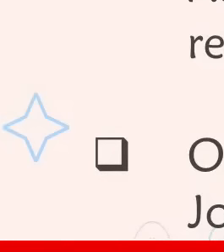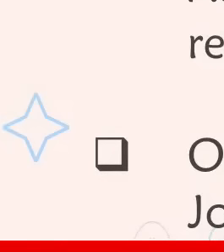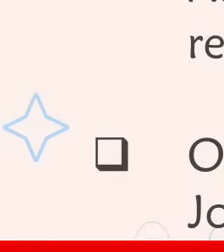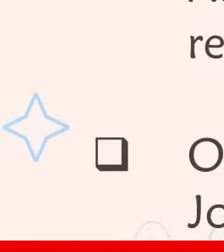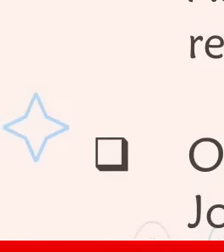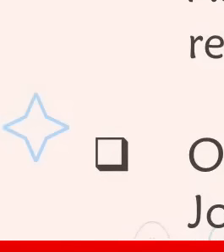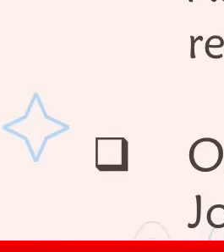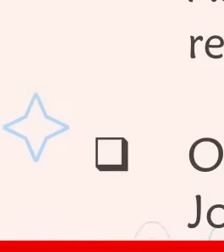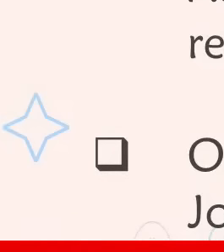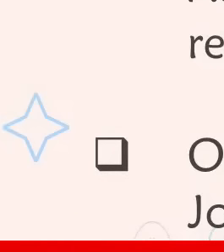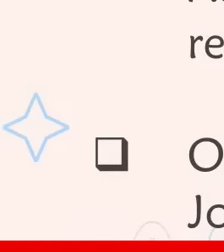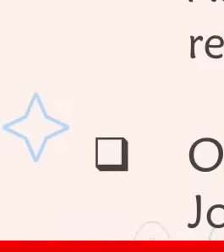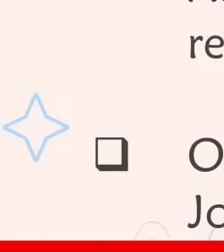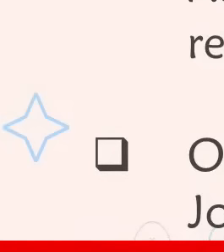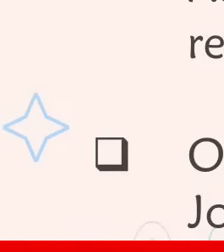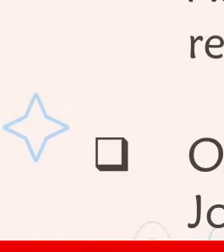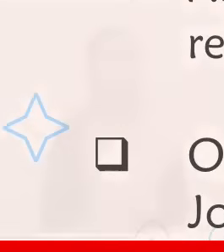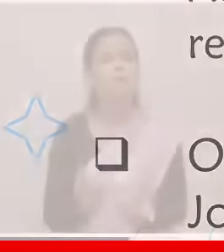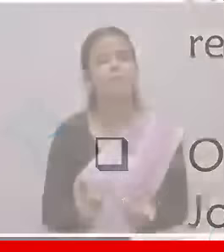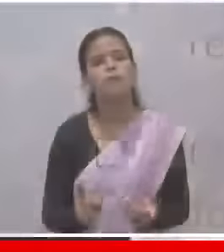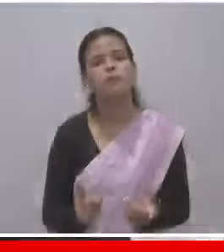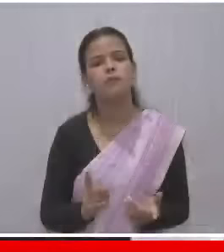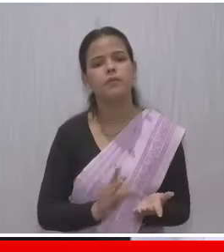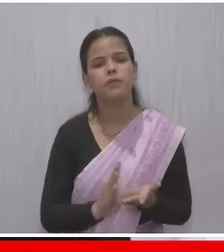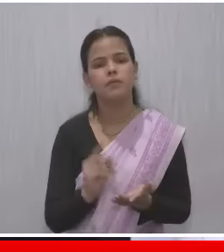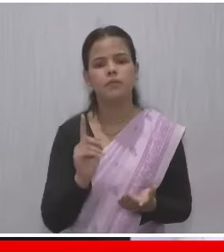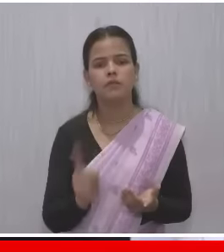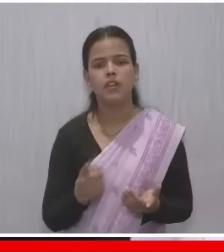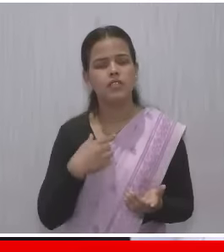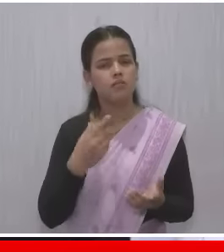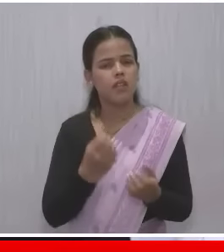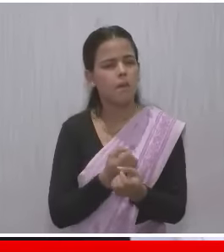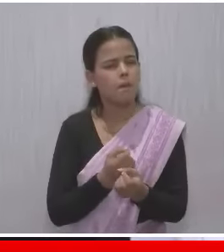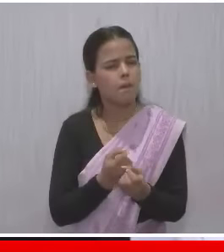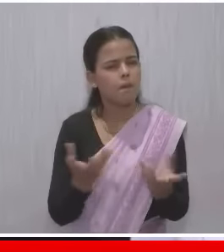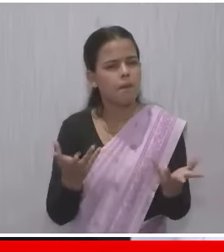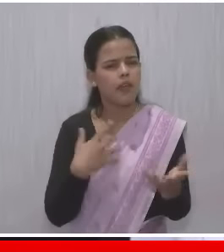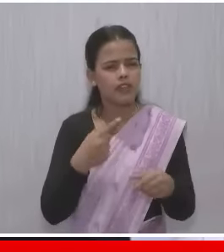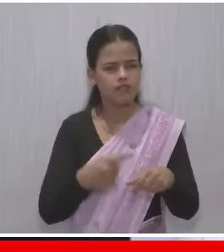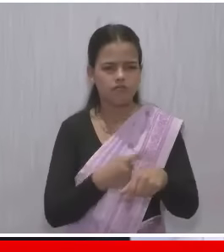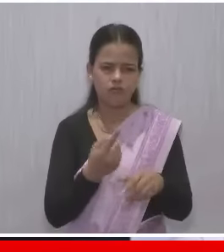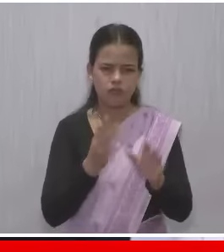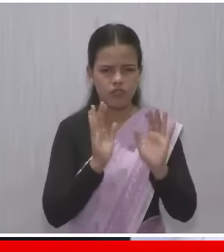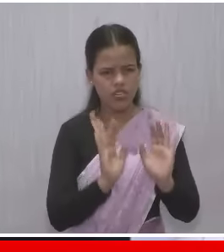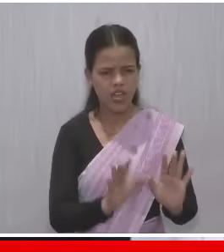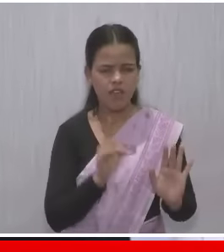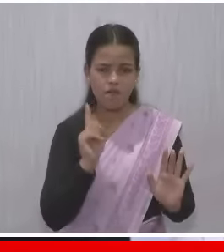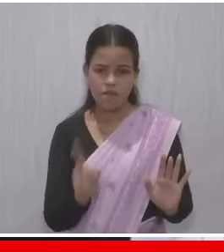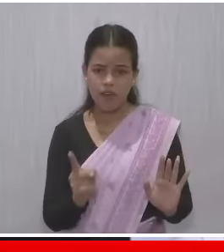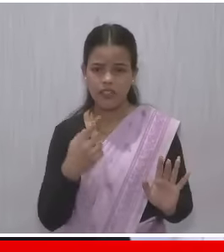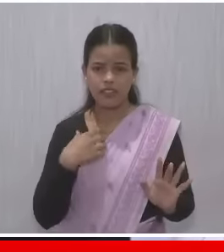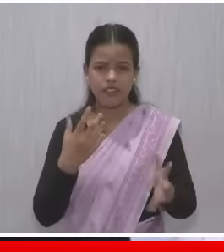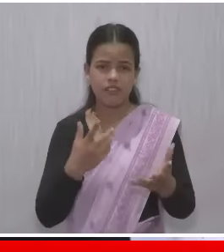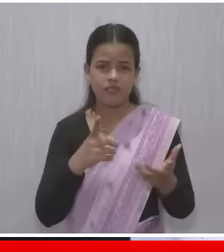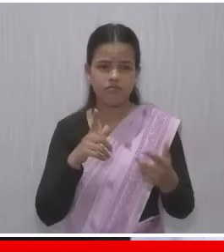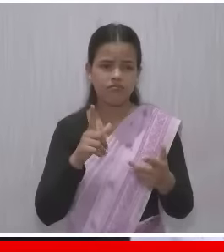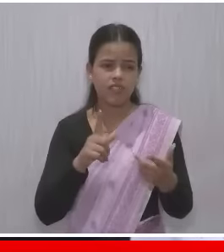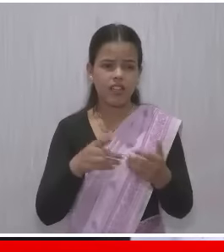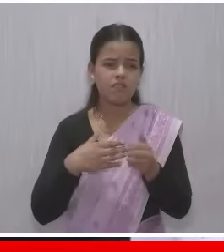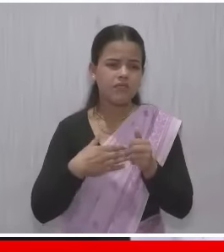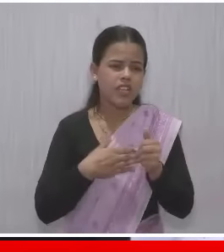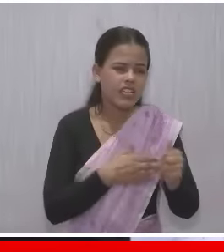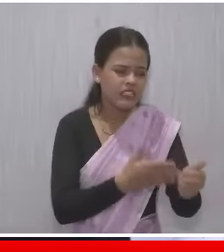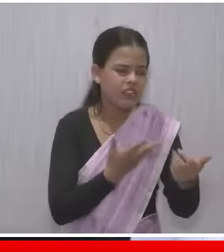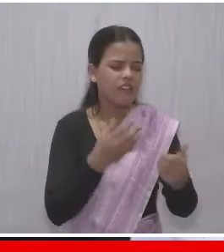Particularly in rural areas, because there are a lot of opportunities which exist in rural areas, but due to lack of guidance and